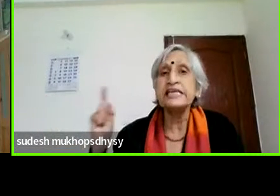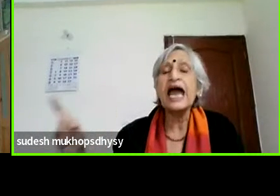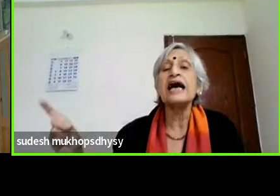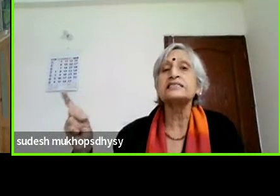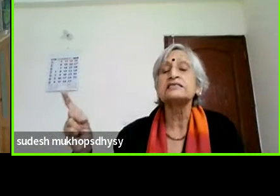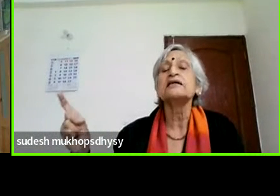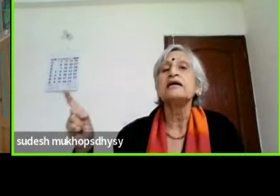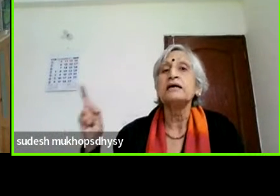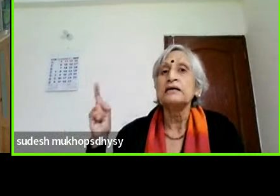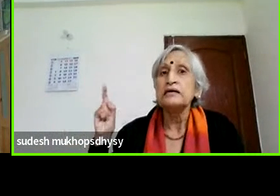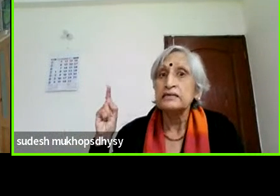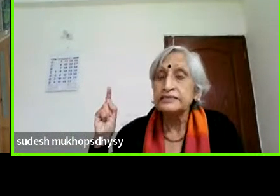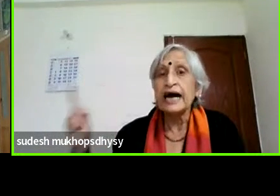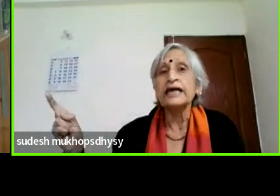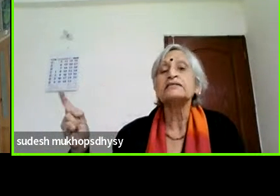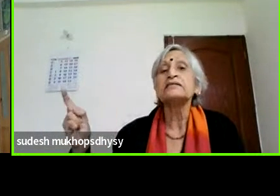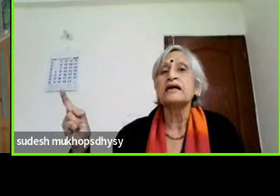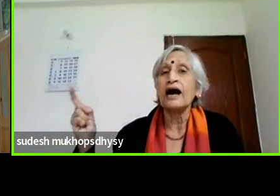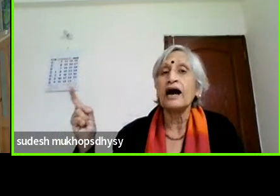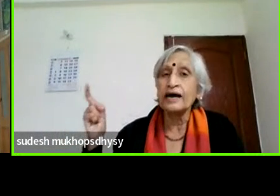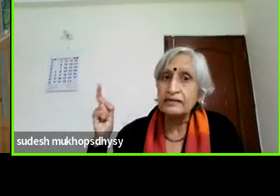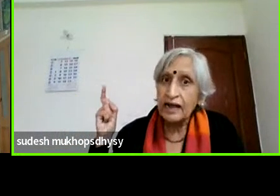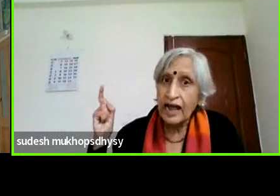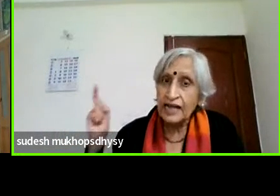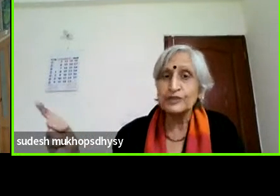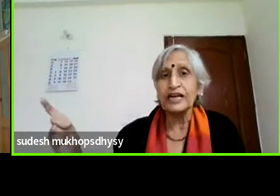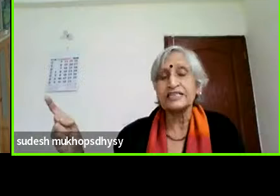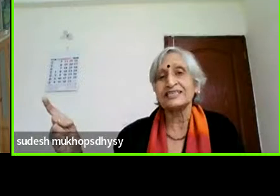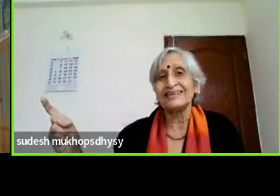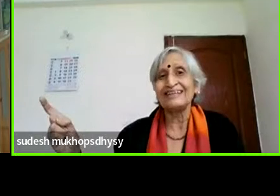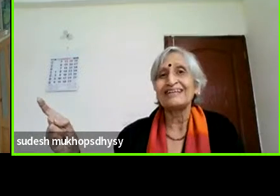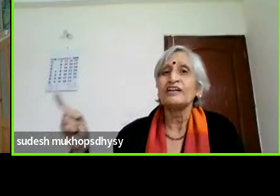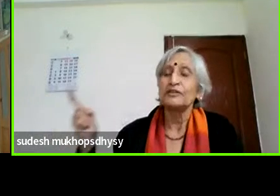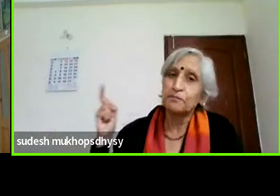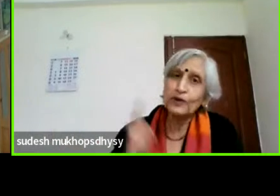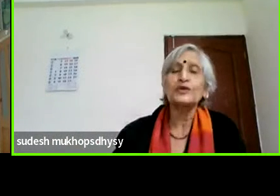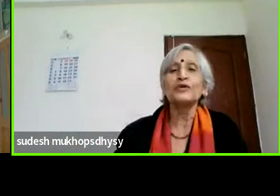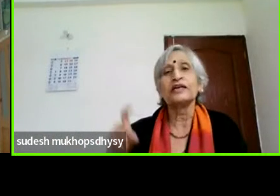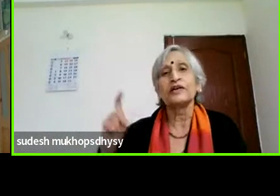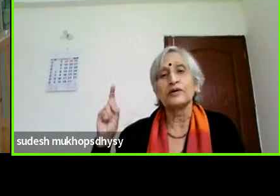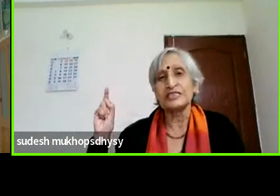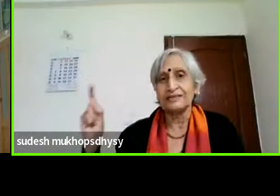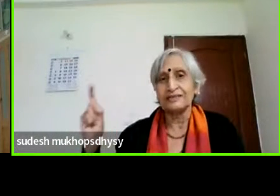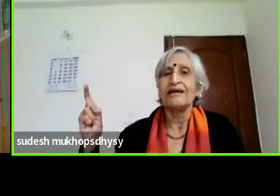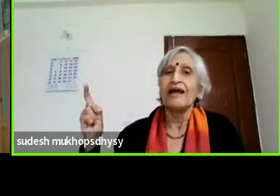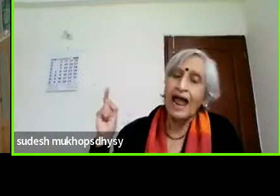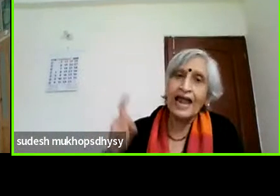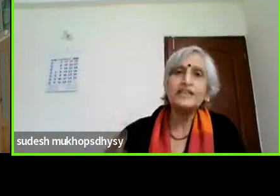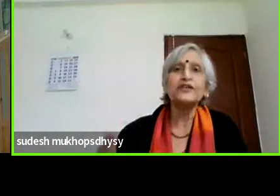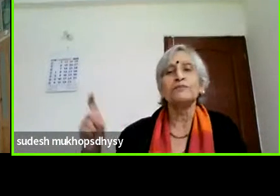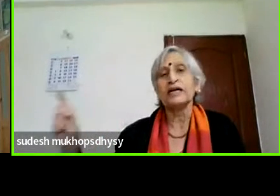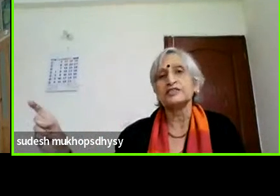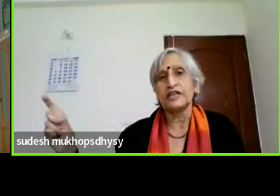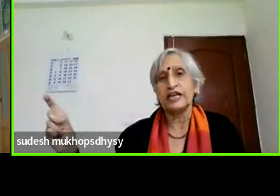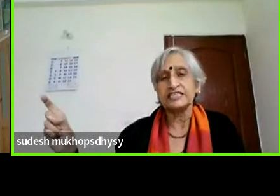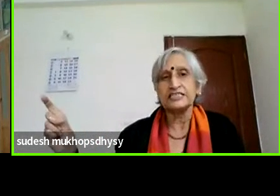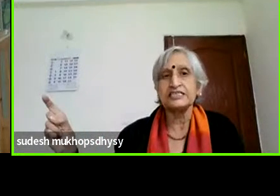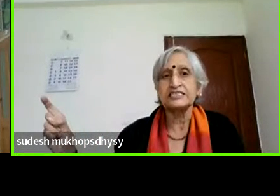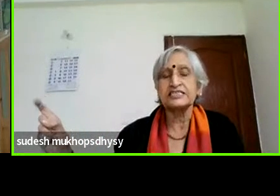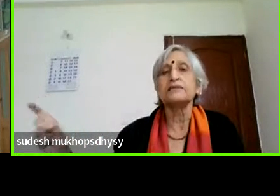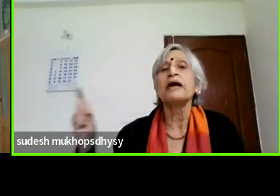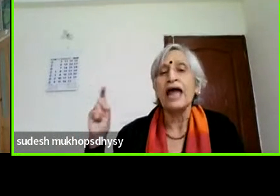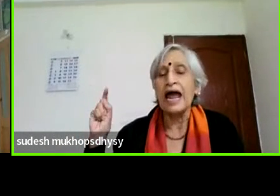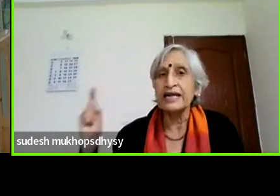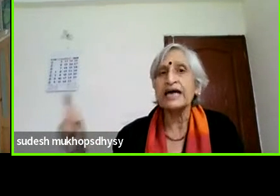person, but she has done her education both through inclusion and open